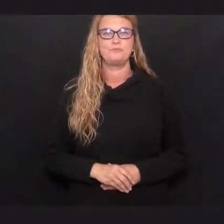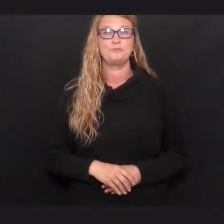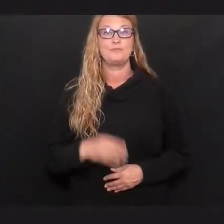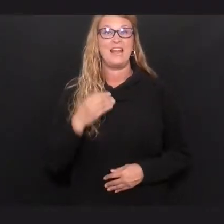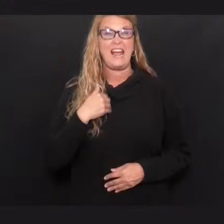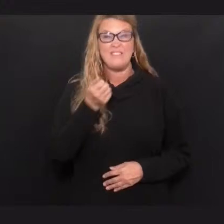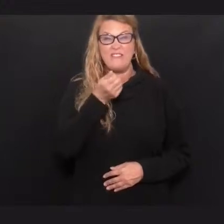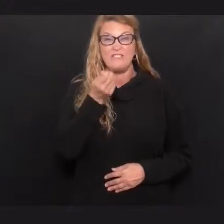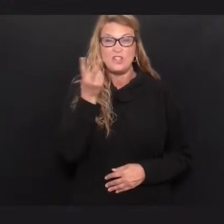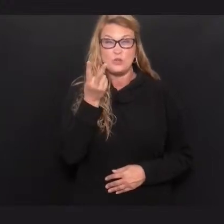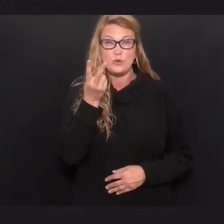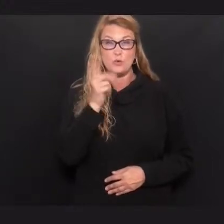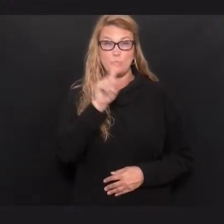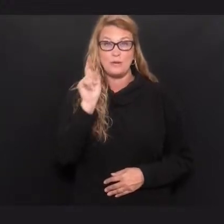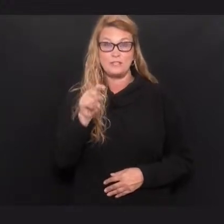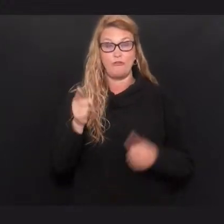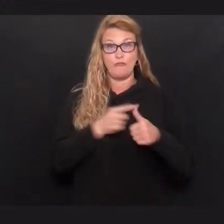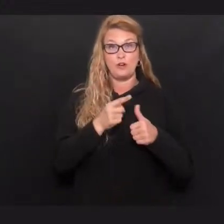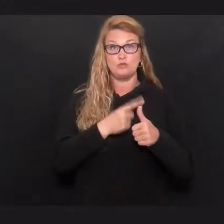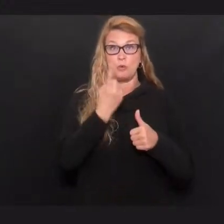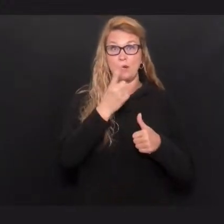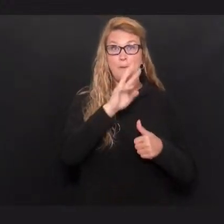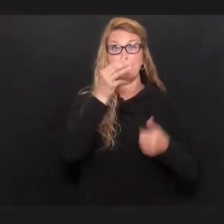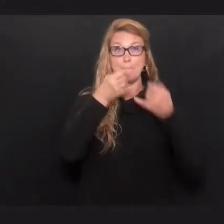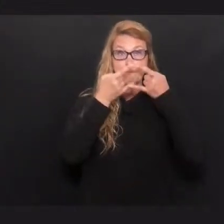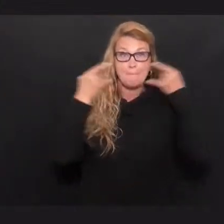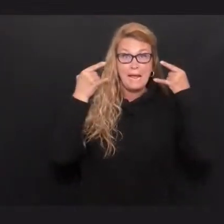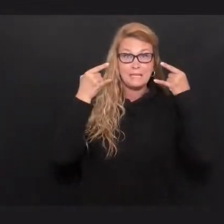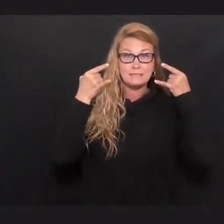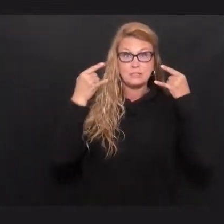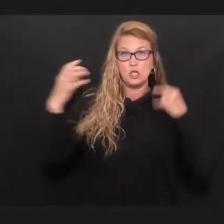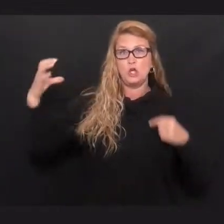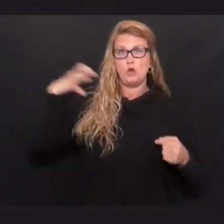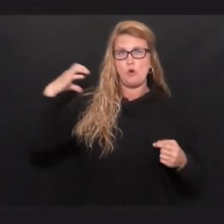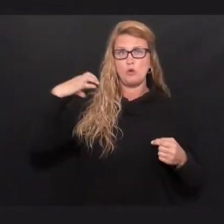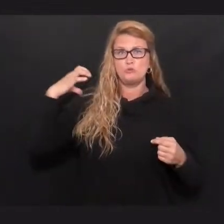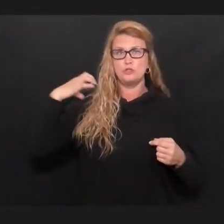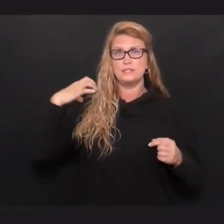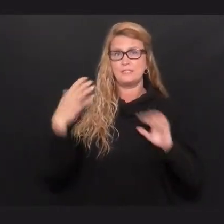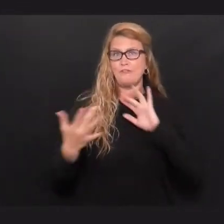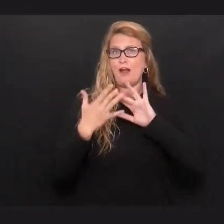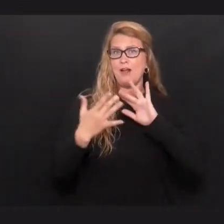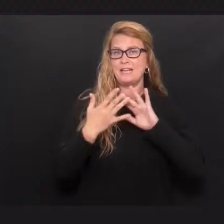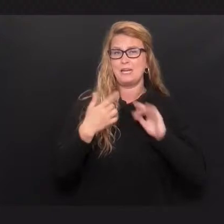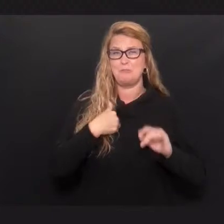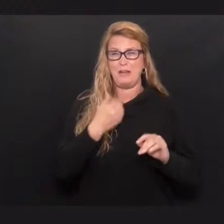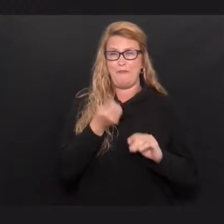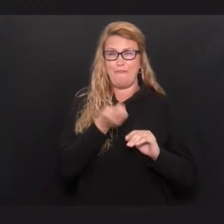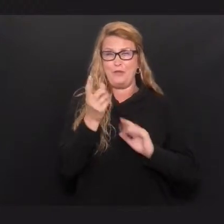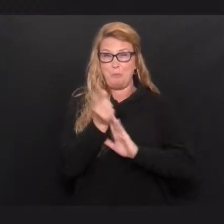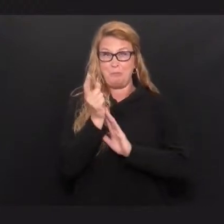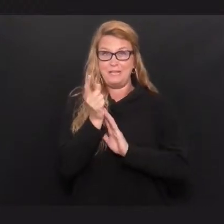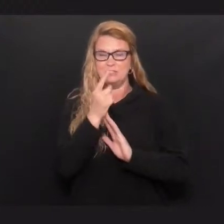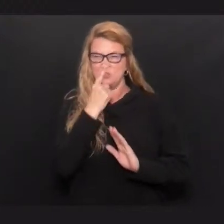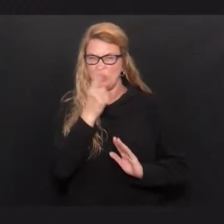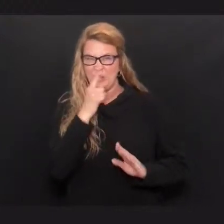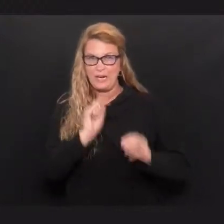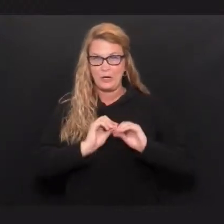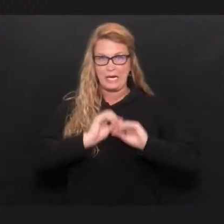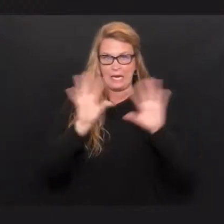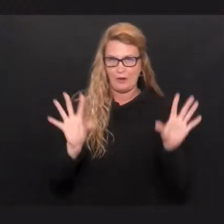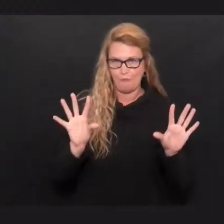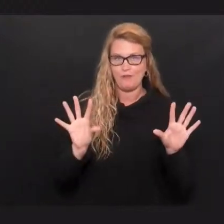ones. The first one is about masks. Coaches have reached out to me just in the past few minutes. If you could clarify, Governor,